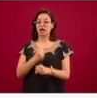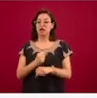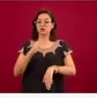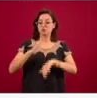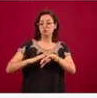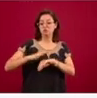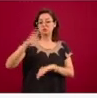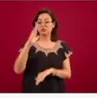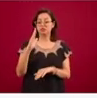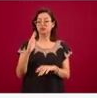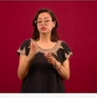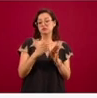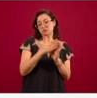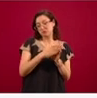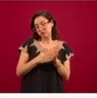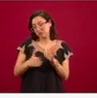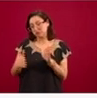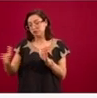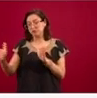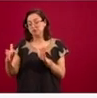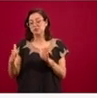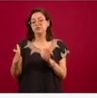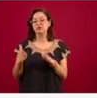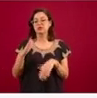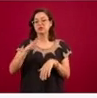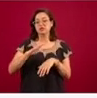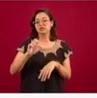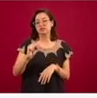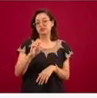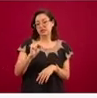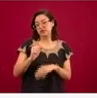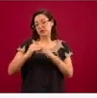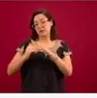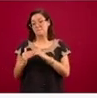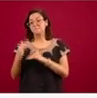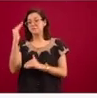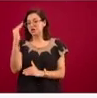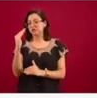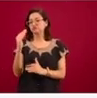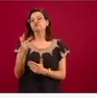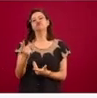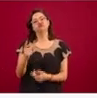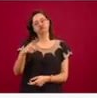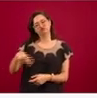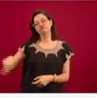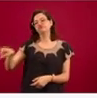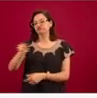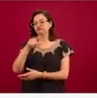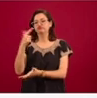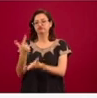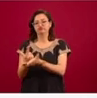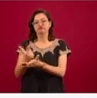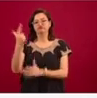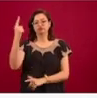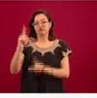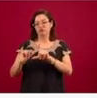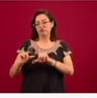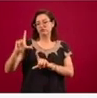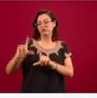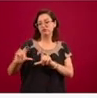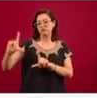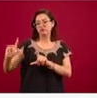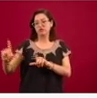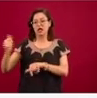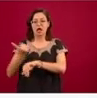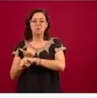And we can see the same trend that we have been observing that the highest